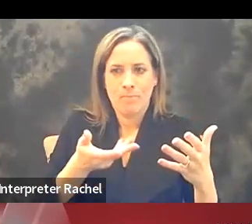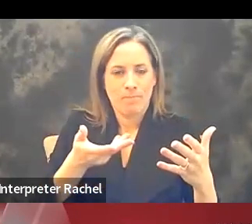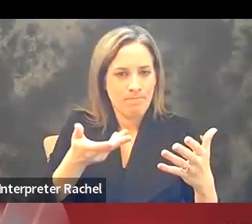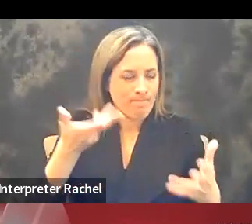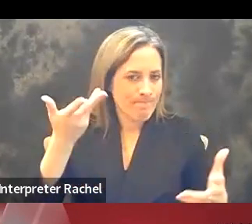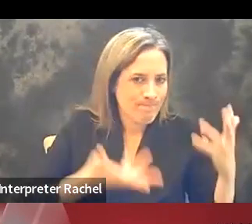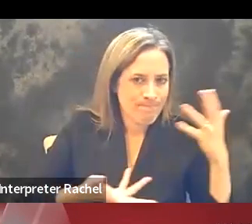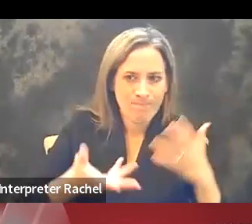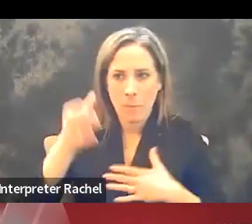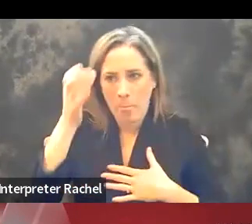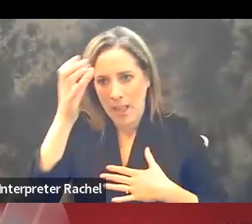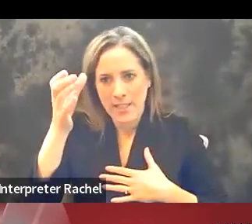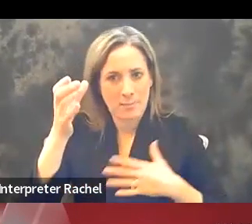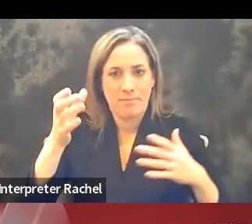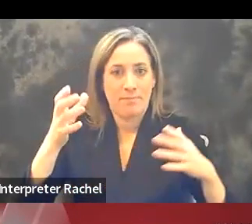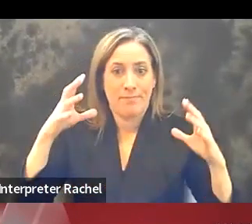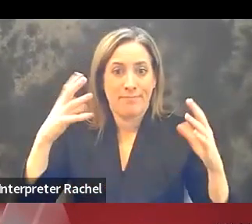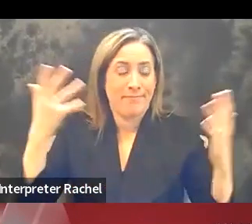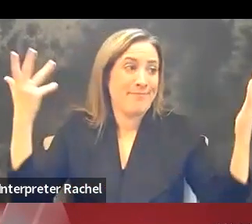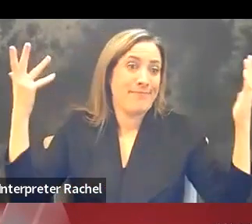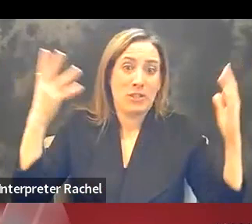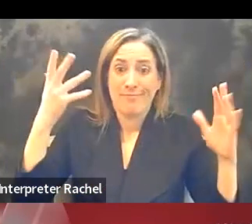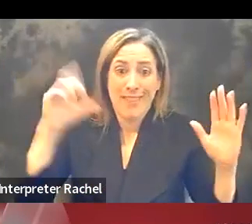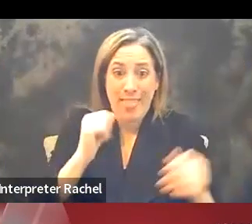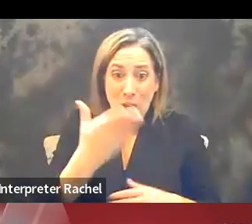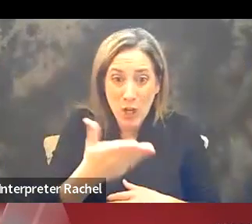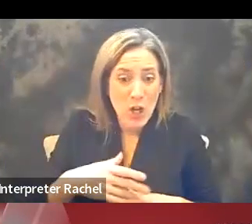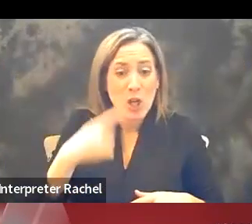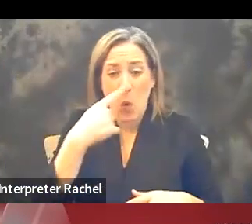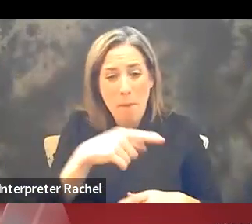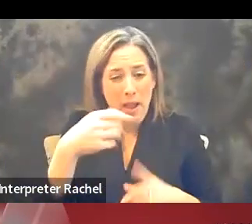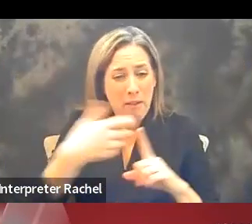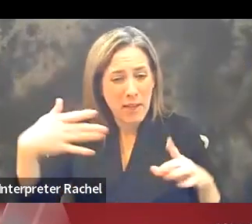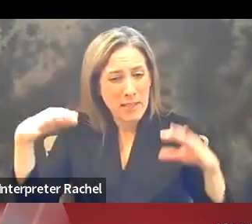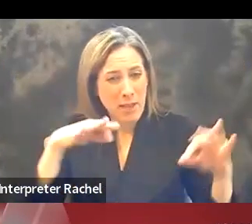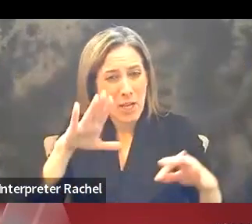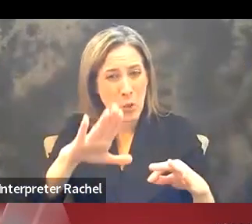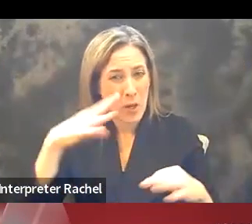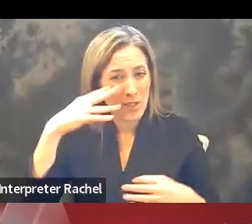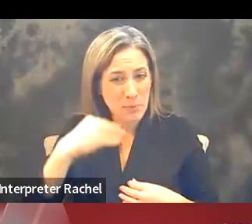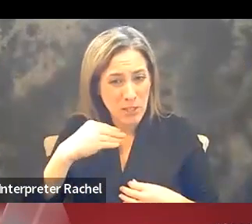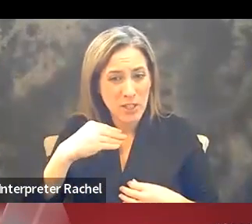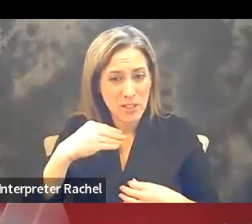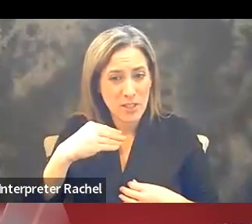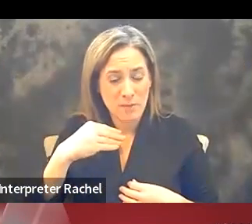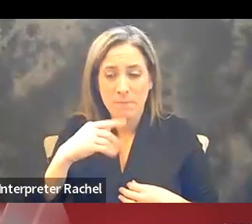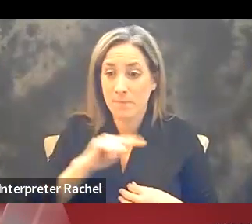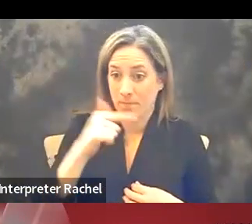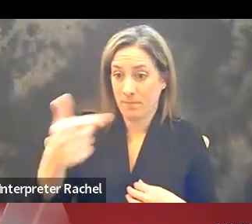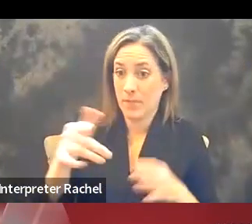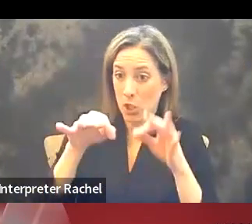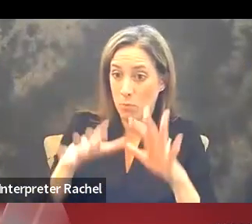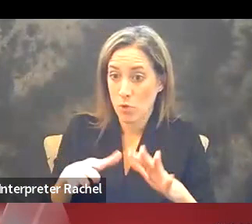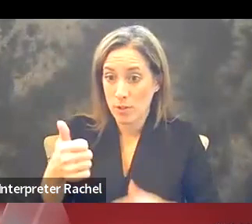that themselves don't exist. So how do you go about explaining them? Could you share a little bit more from your experience?